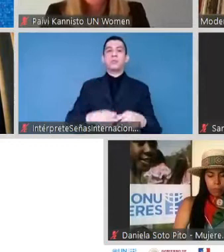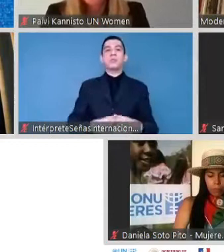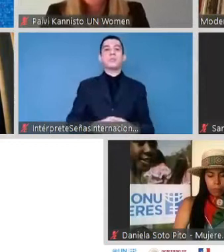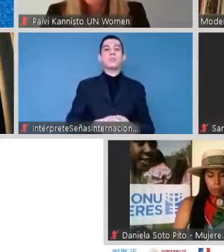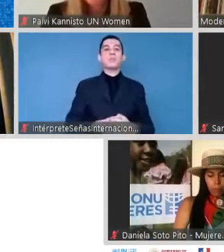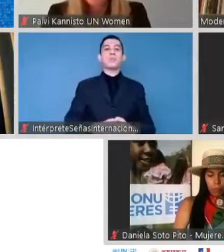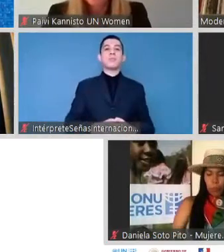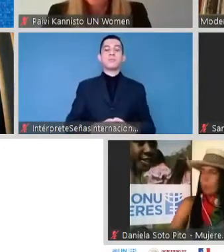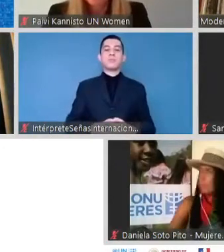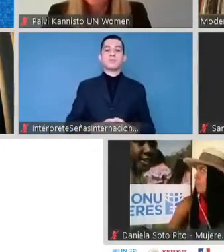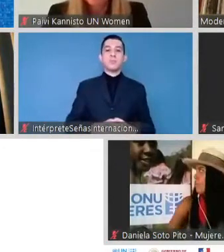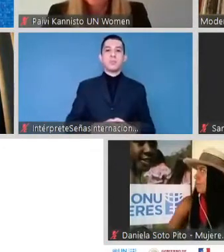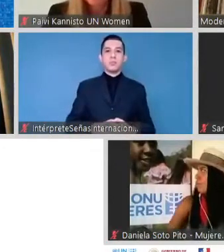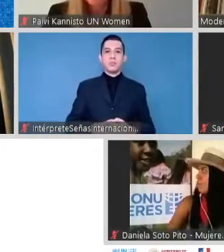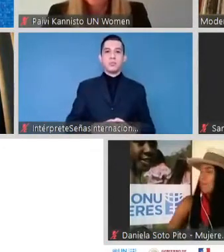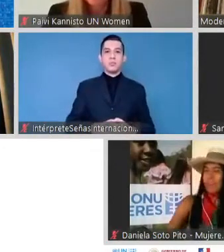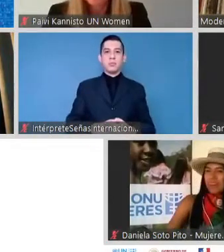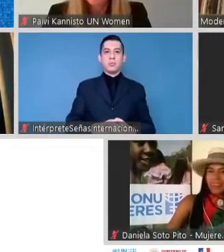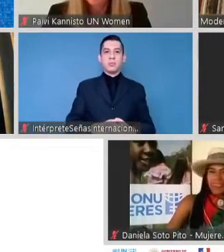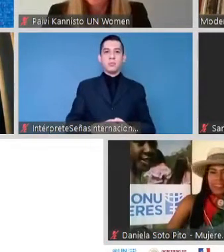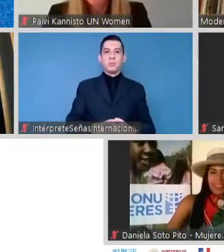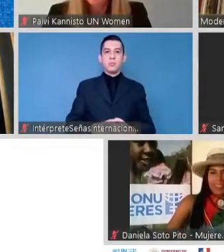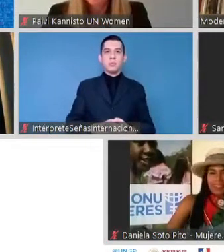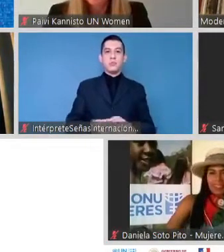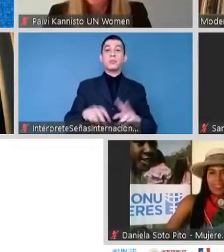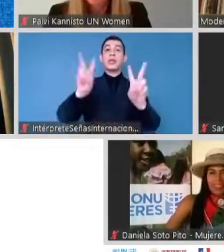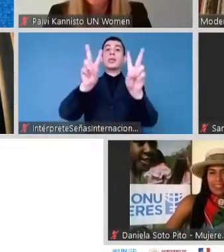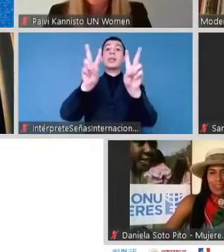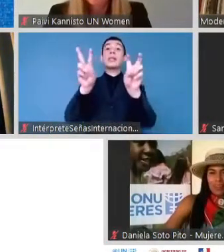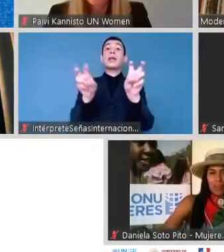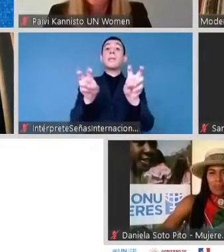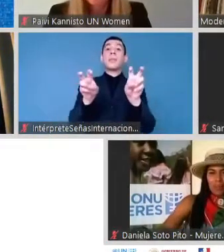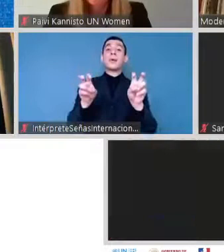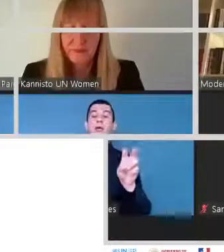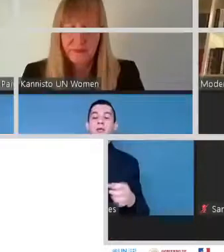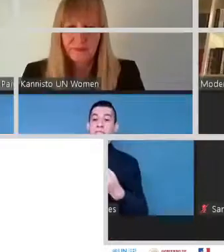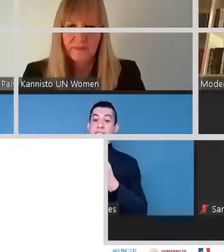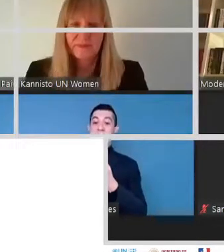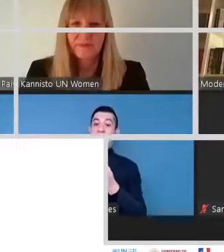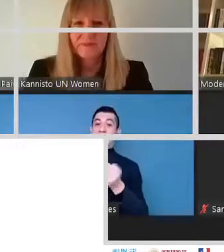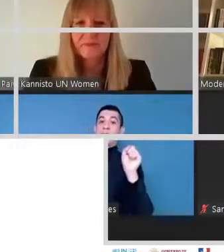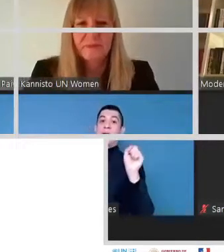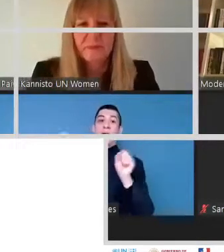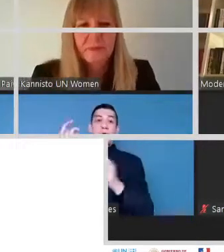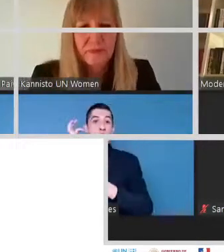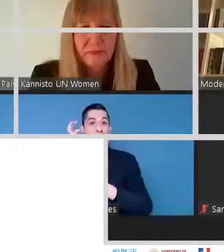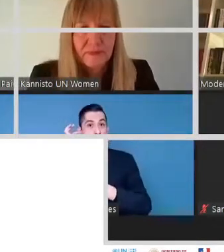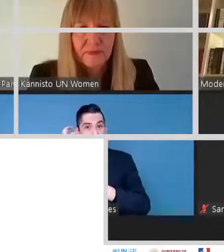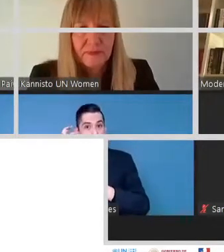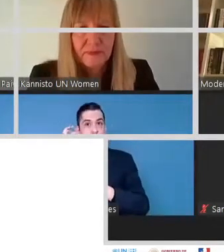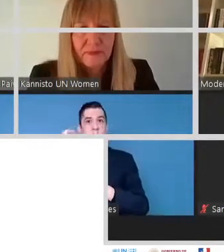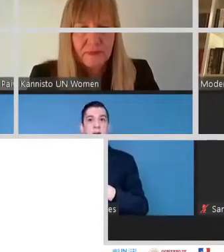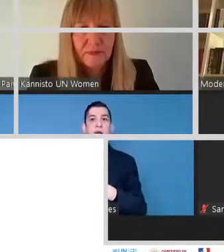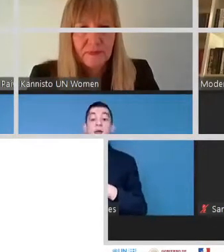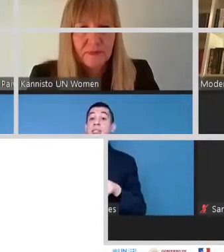women, peace and security, and trafficking of girls and women, I assume. Anyone who would like to take that issue and